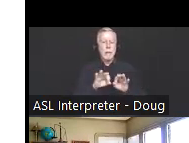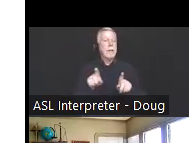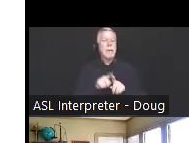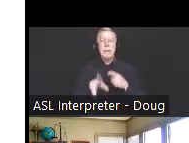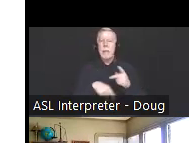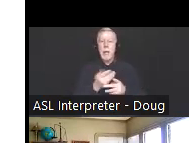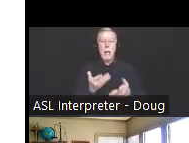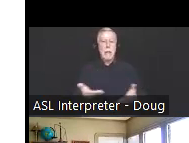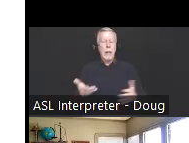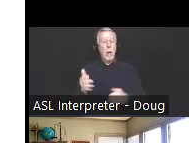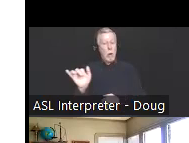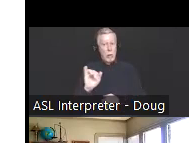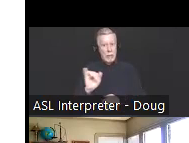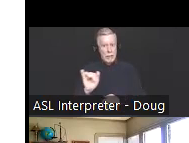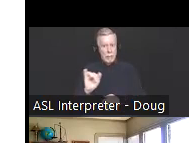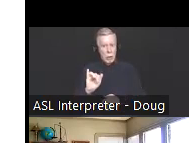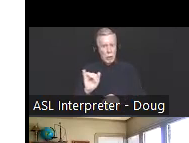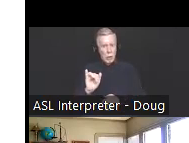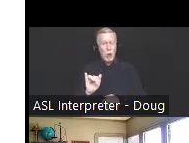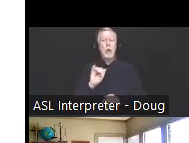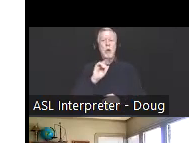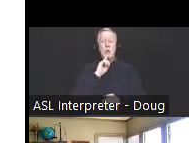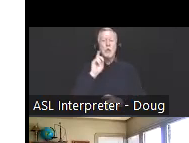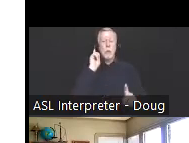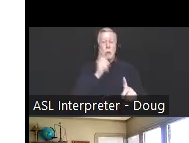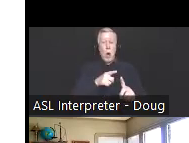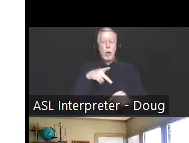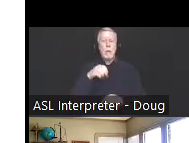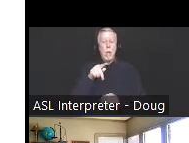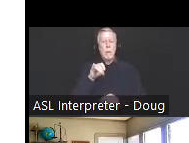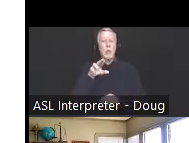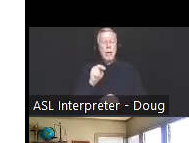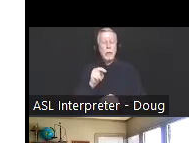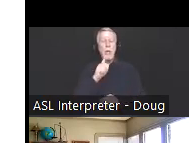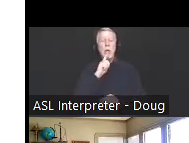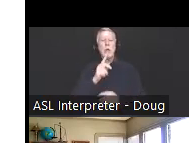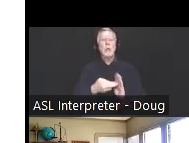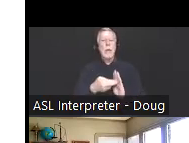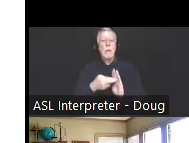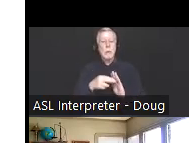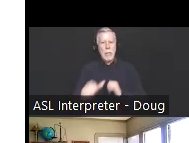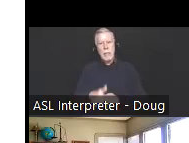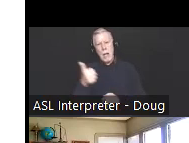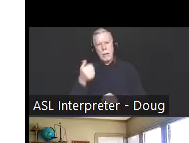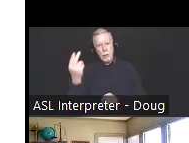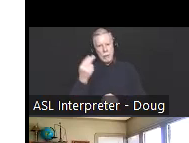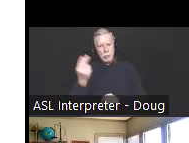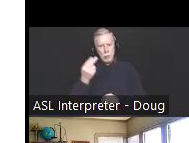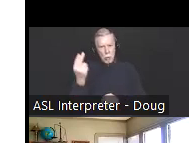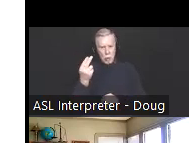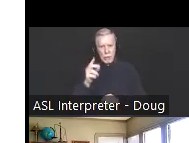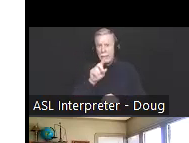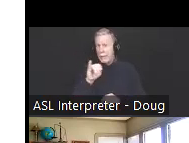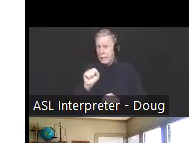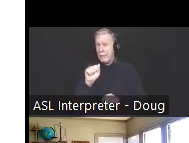they similar people, similar to the target population? Do they represent other historically disadvantaged groups so